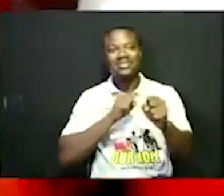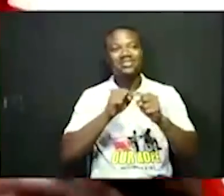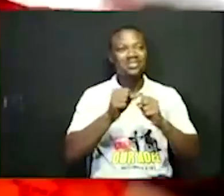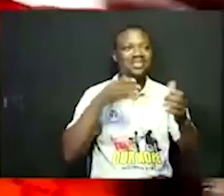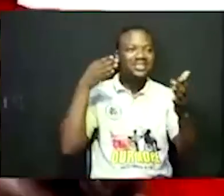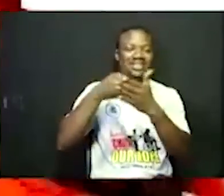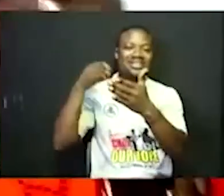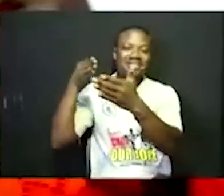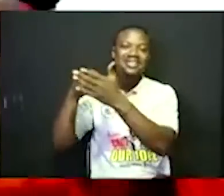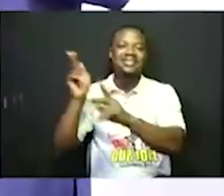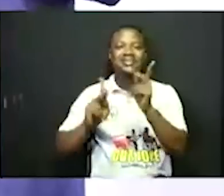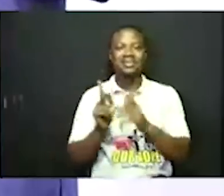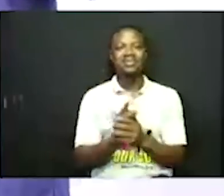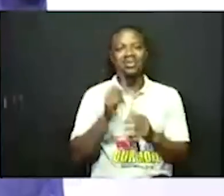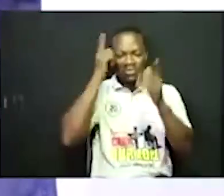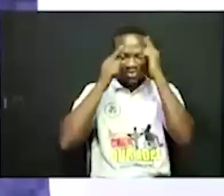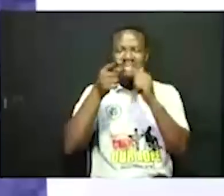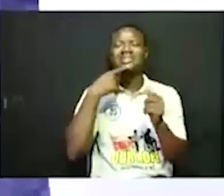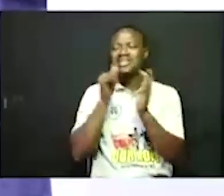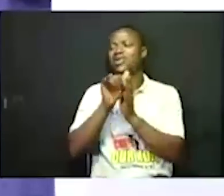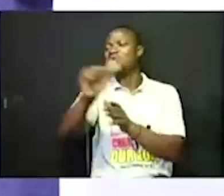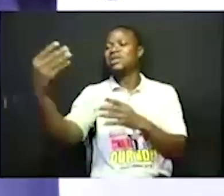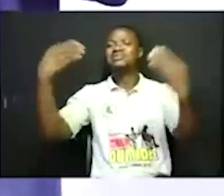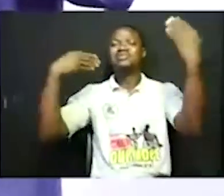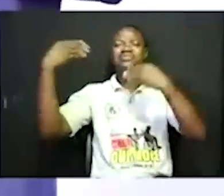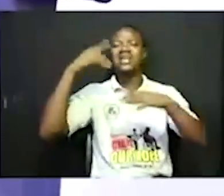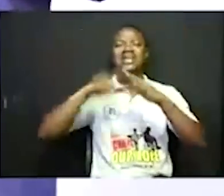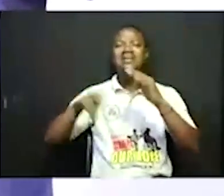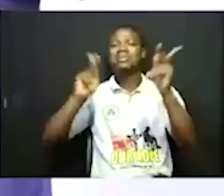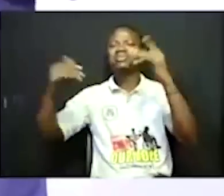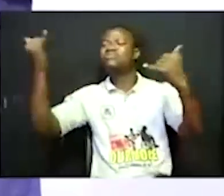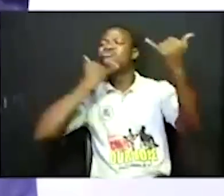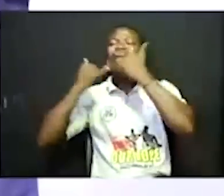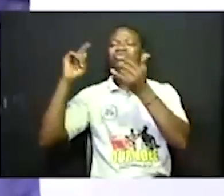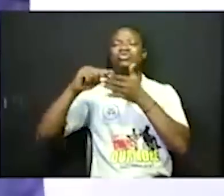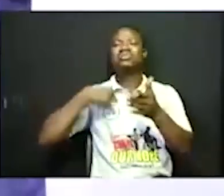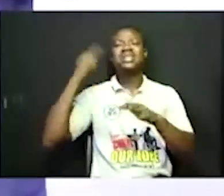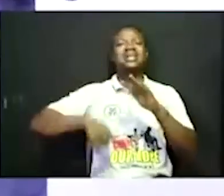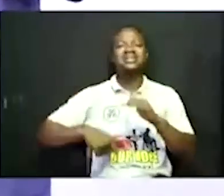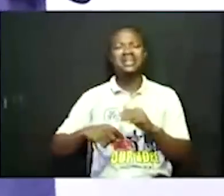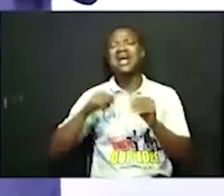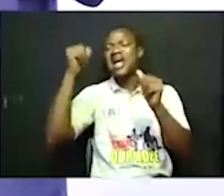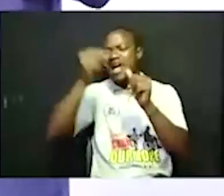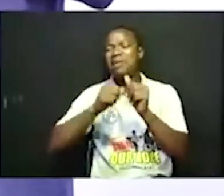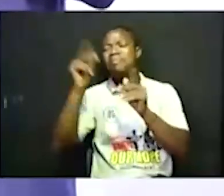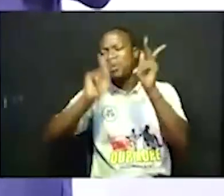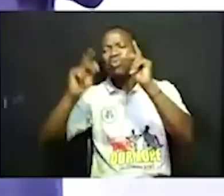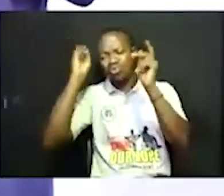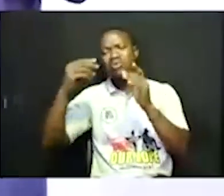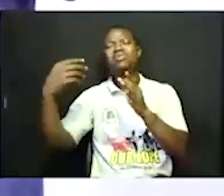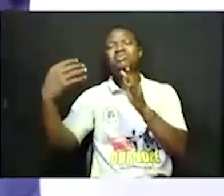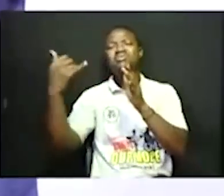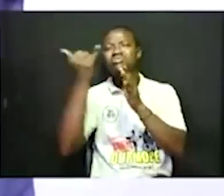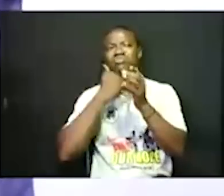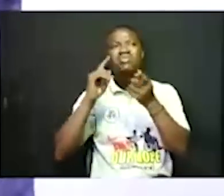you cannot say no one will offend. Because people will offend you. If you like, ask